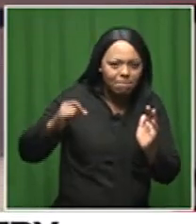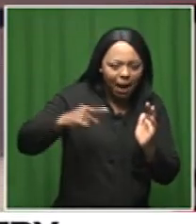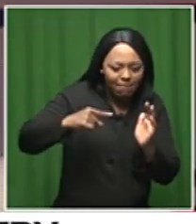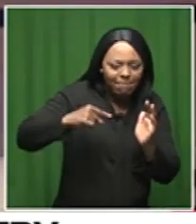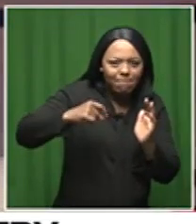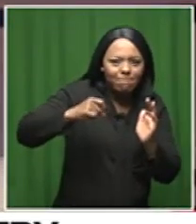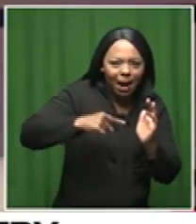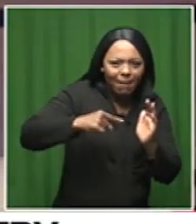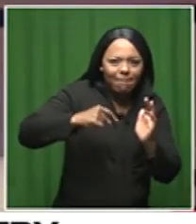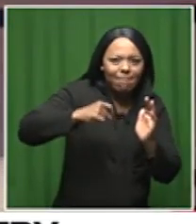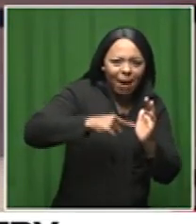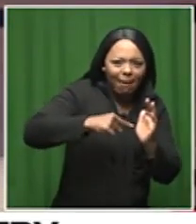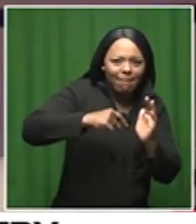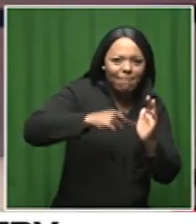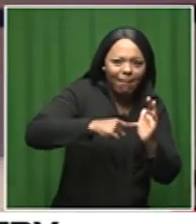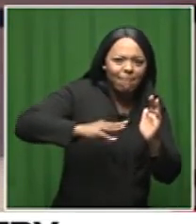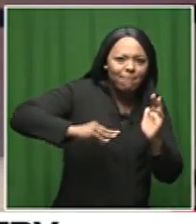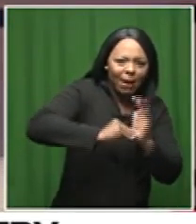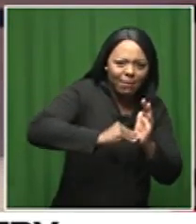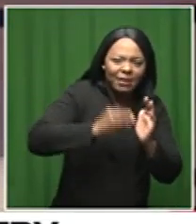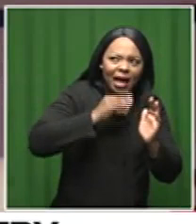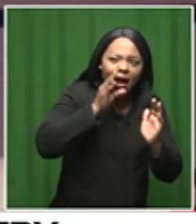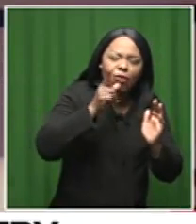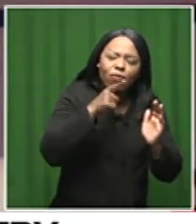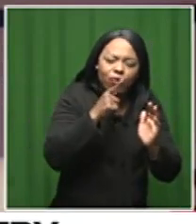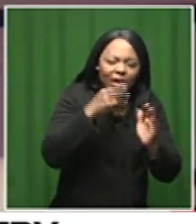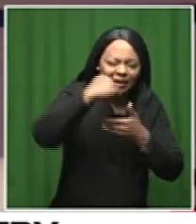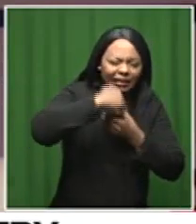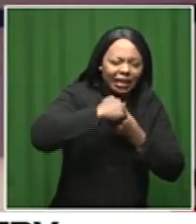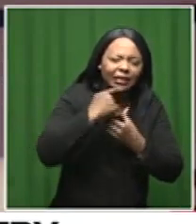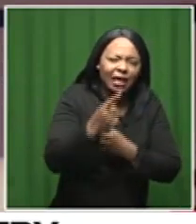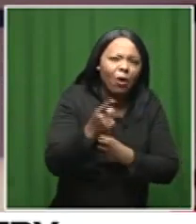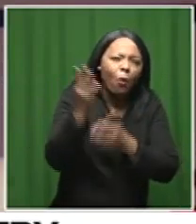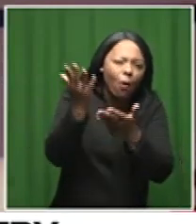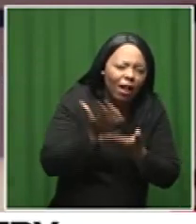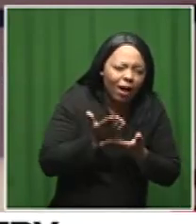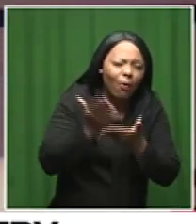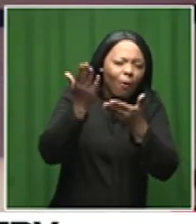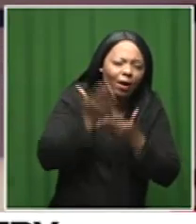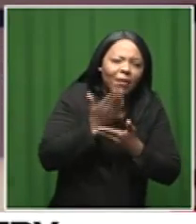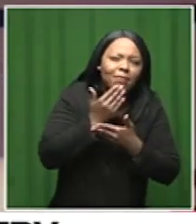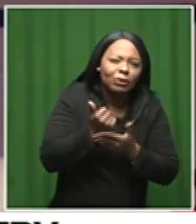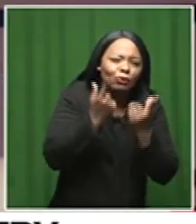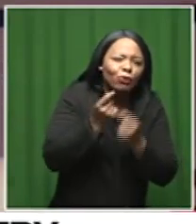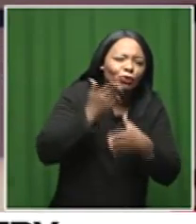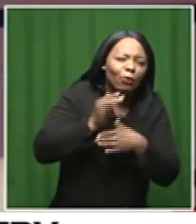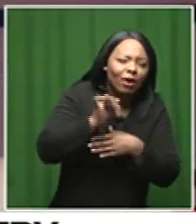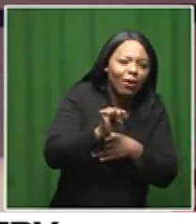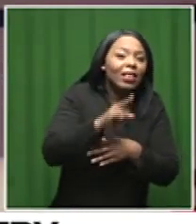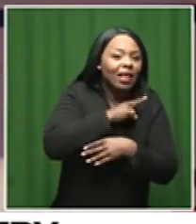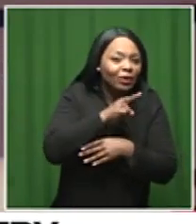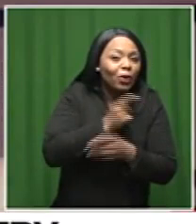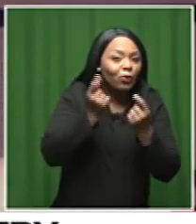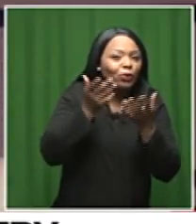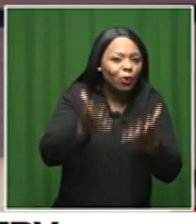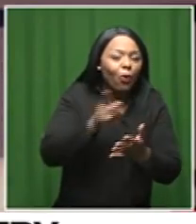welcome, welcome. Oh, Please no, go no. do your job. Please go do your job. And again, that is why we do the stem cell transplants,